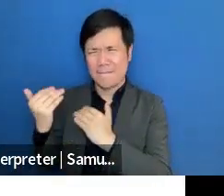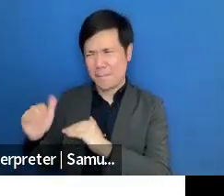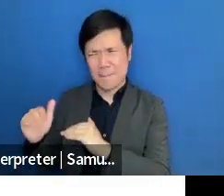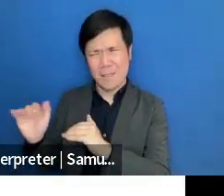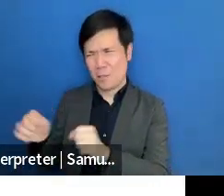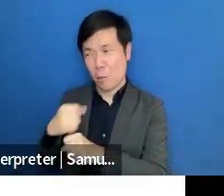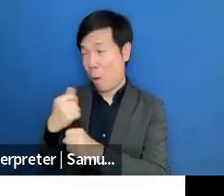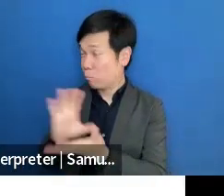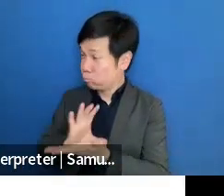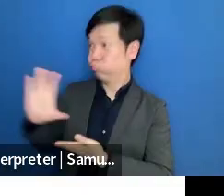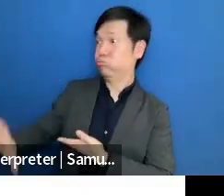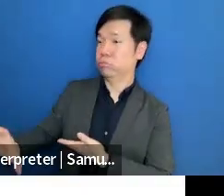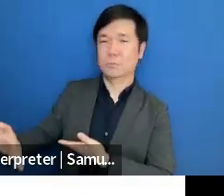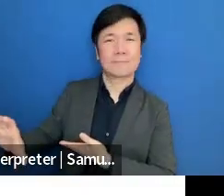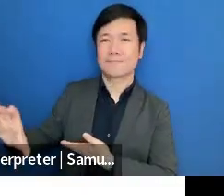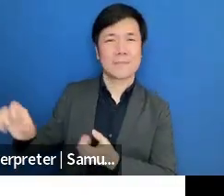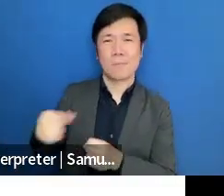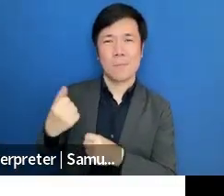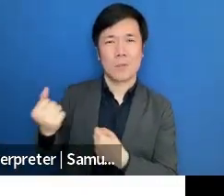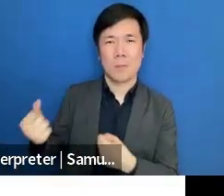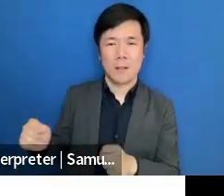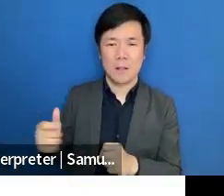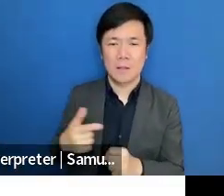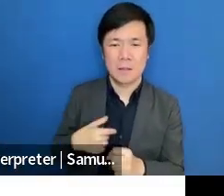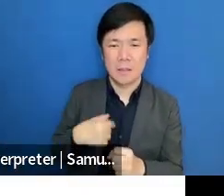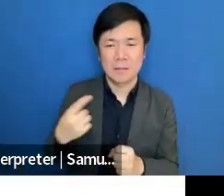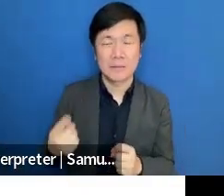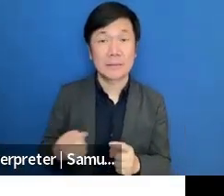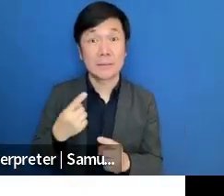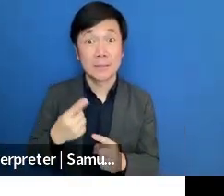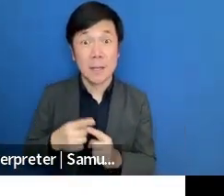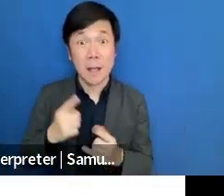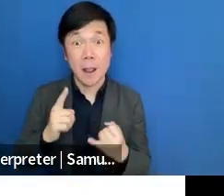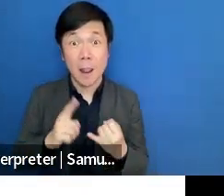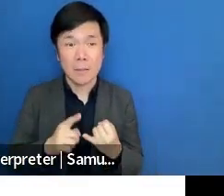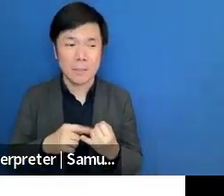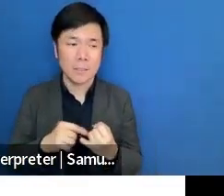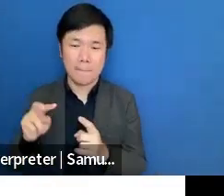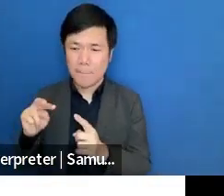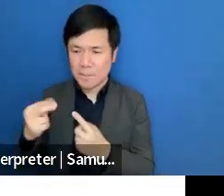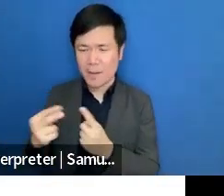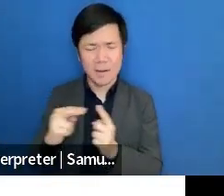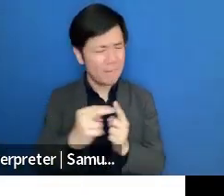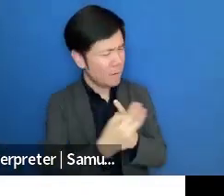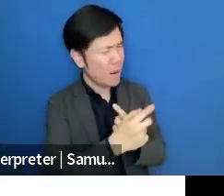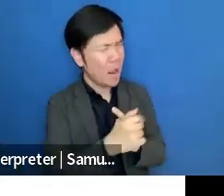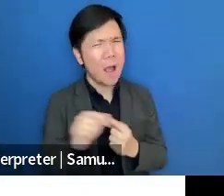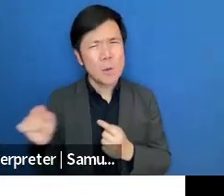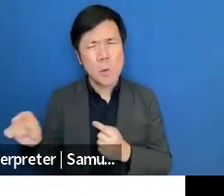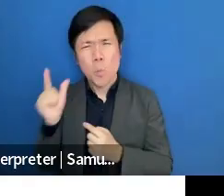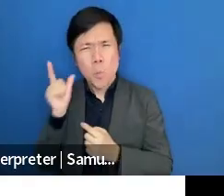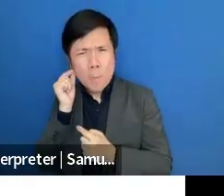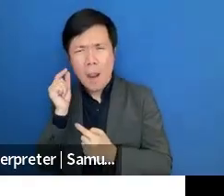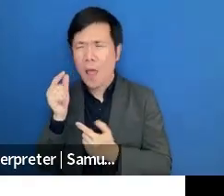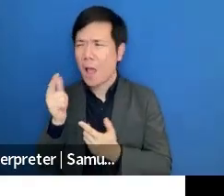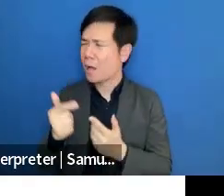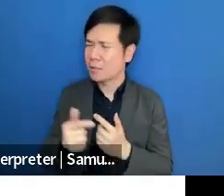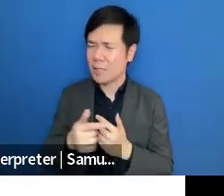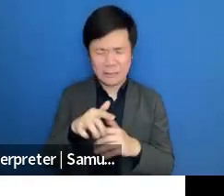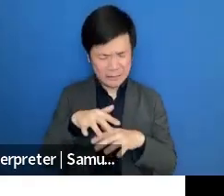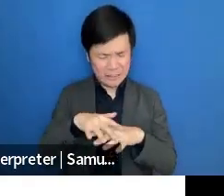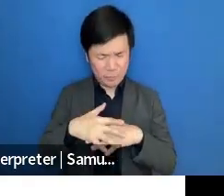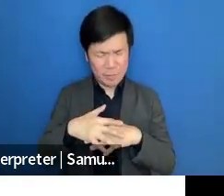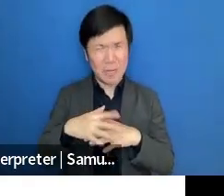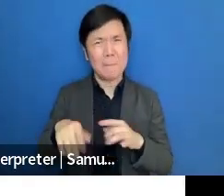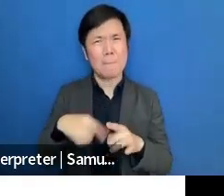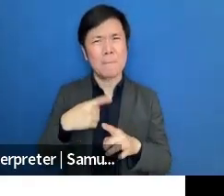The last challenge we faced was collecting information and perspectives around women and girls facing intersecting